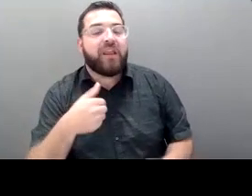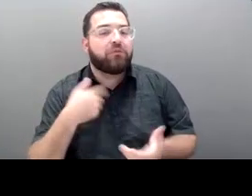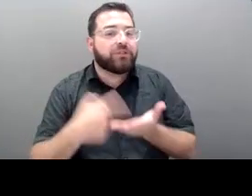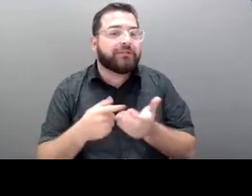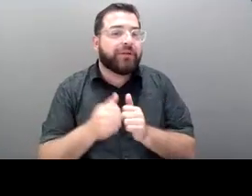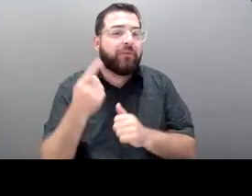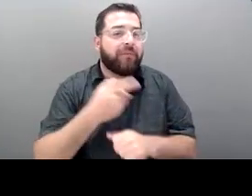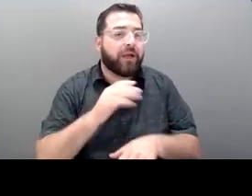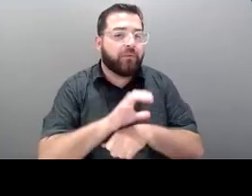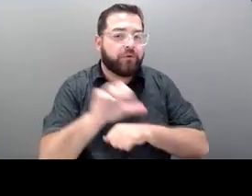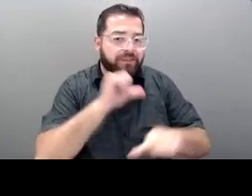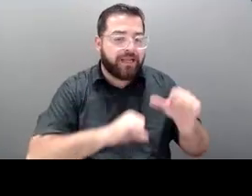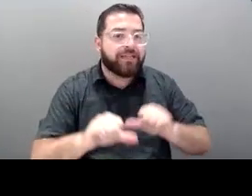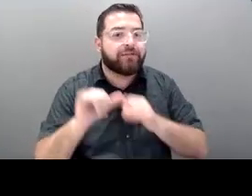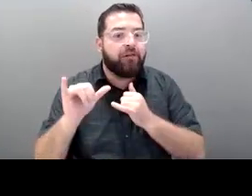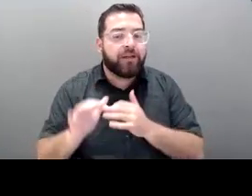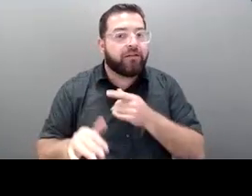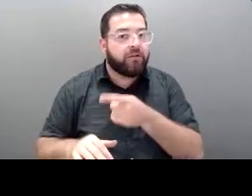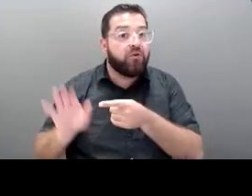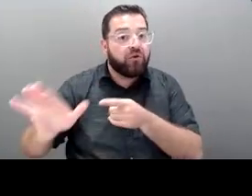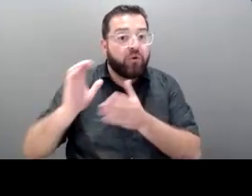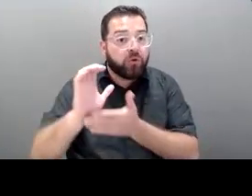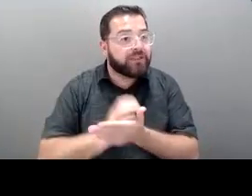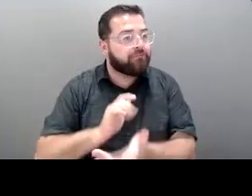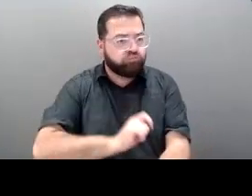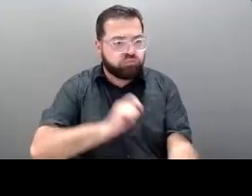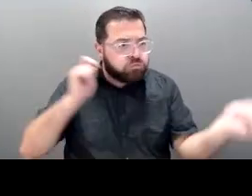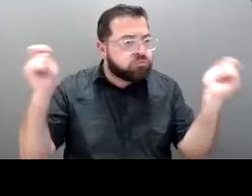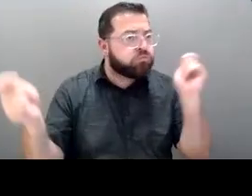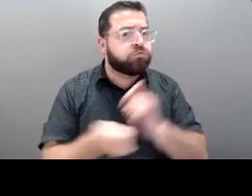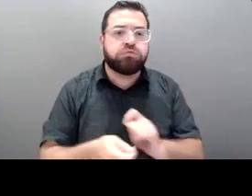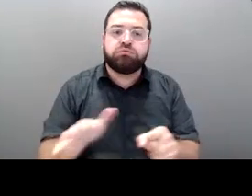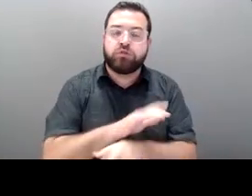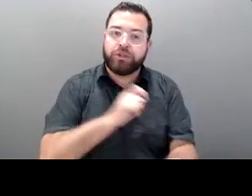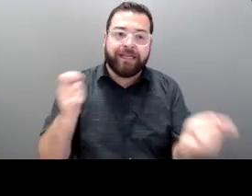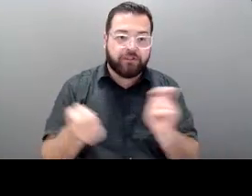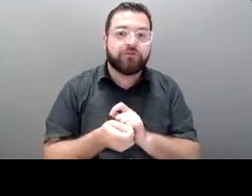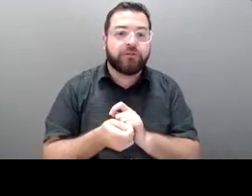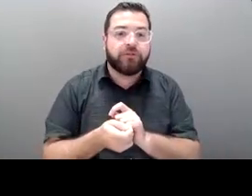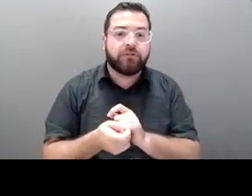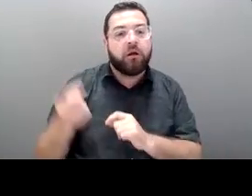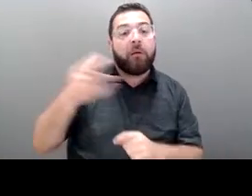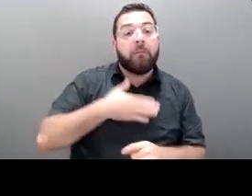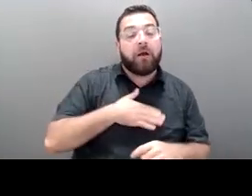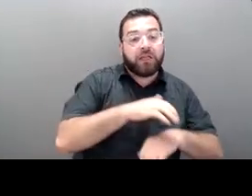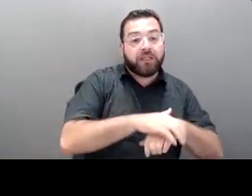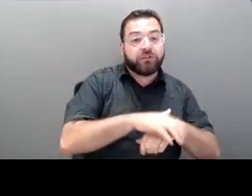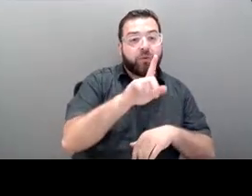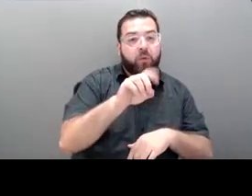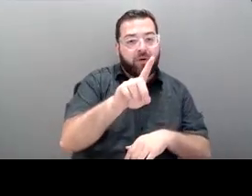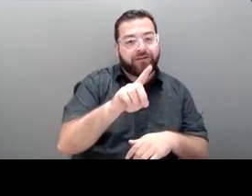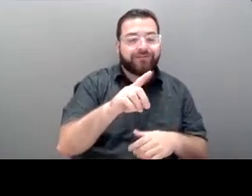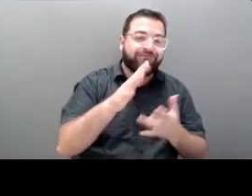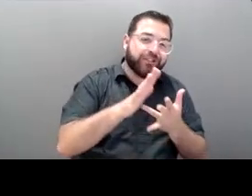We revamped our courses completely this semester. My English 101, which is our English, our freshman comp course, first